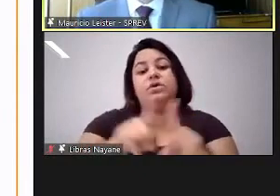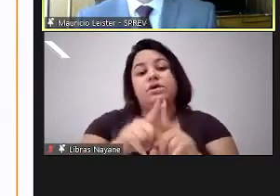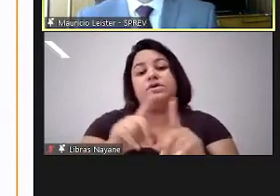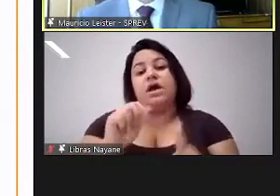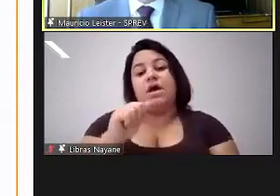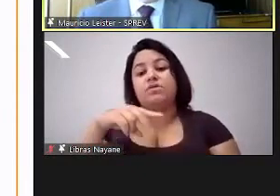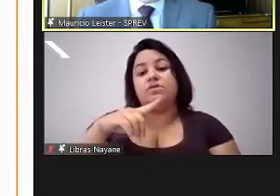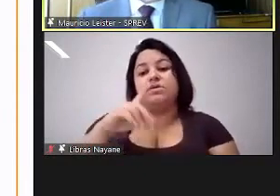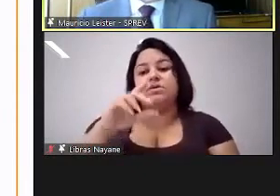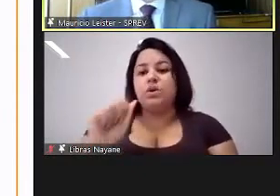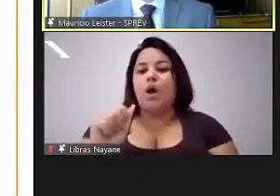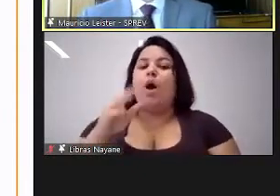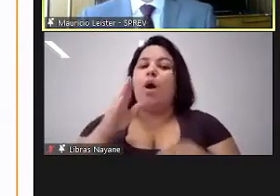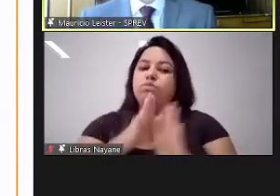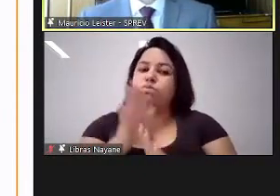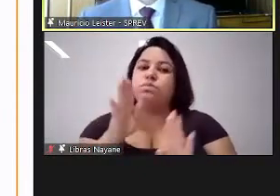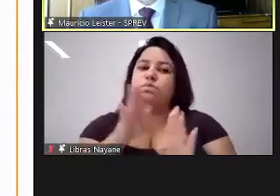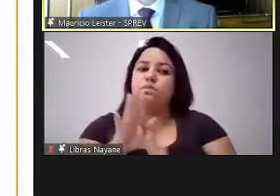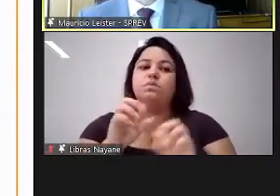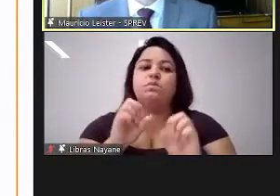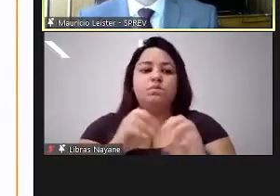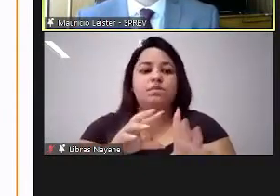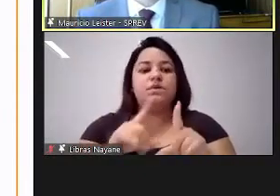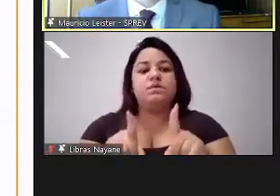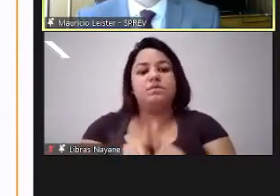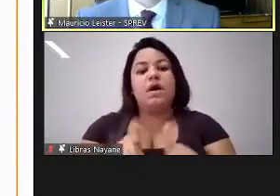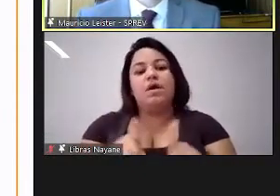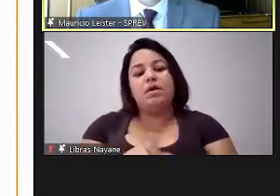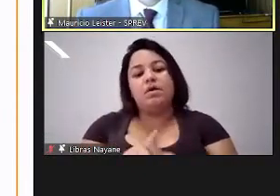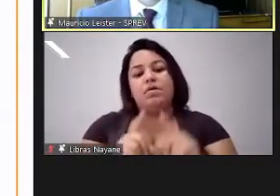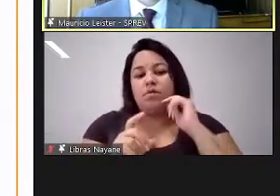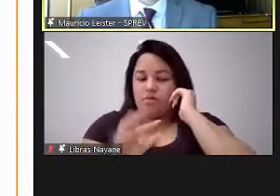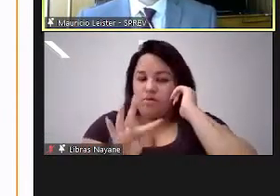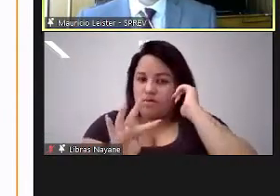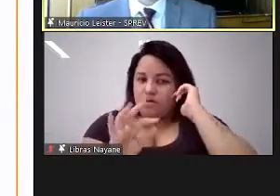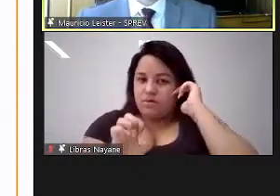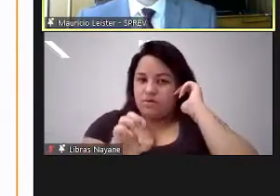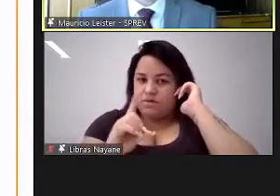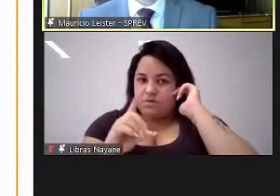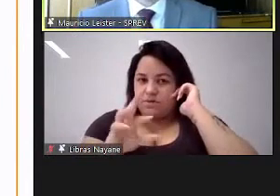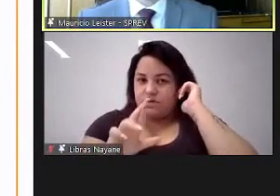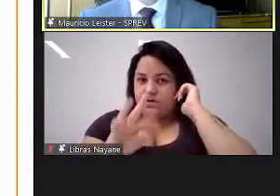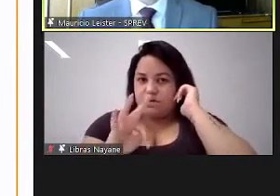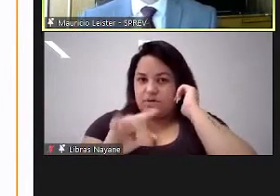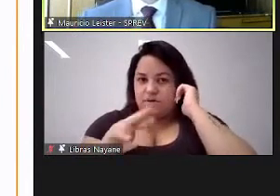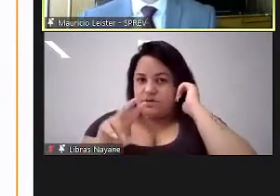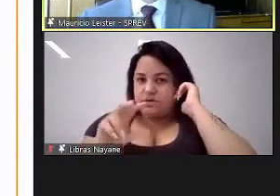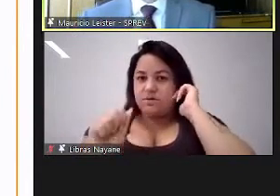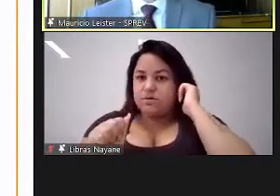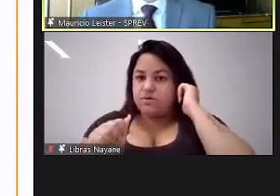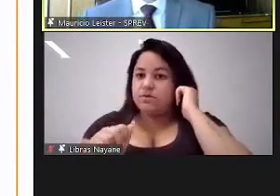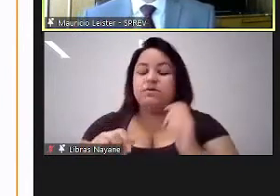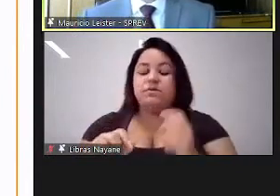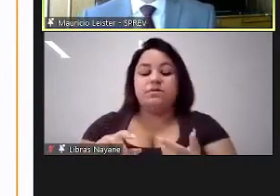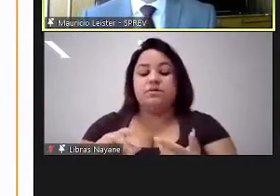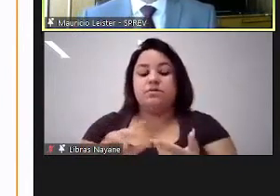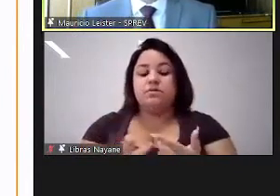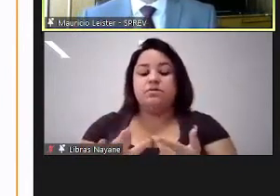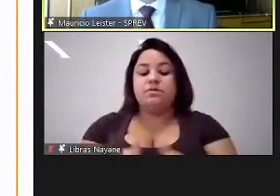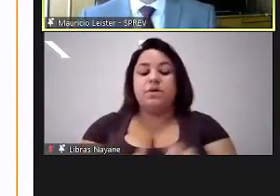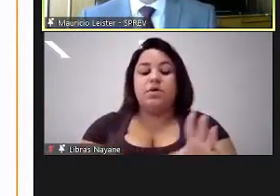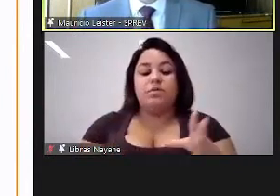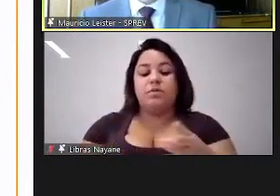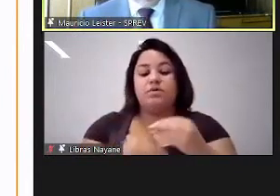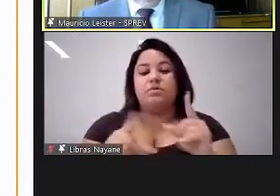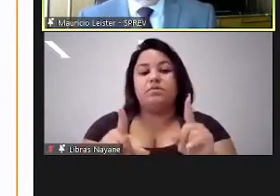Secretary of Social Security has entered this agenda with explanatory materials with